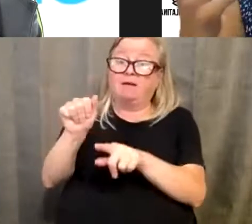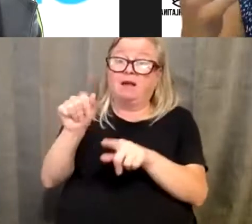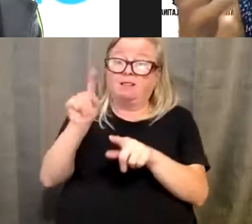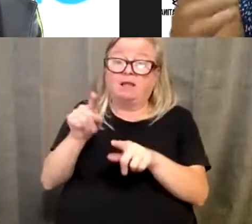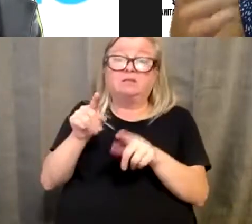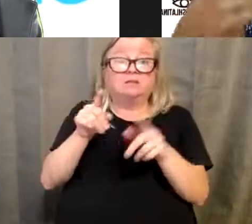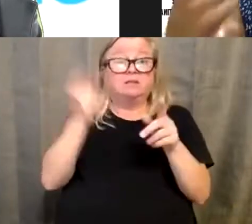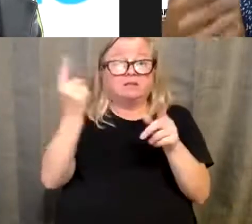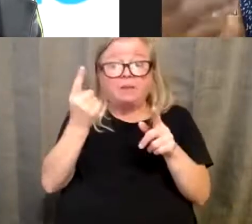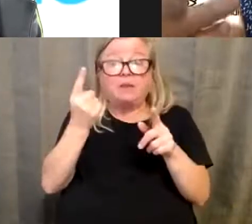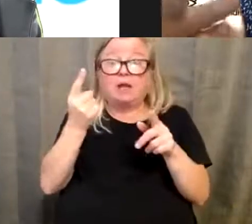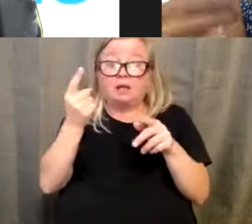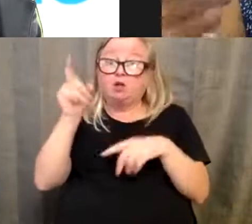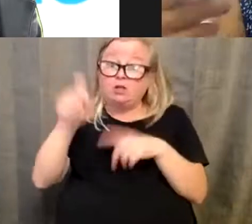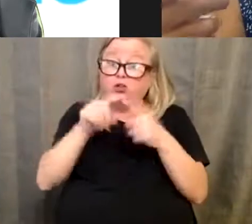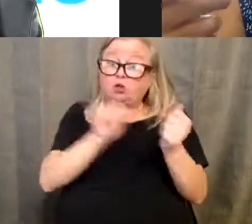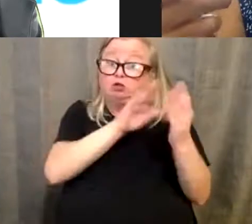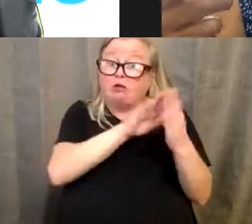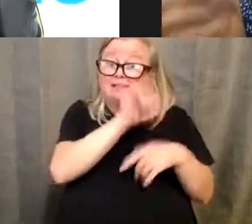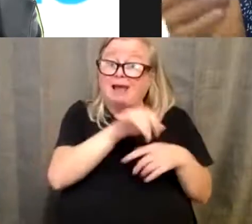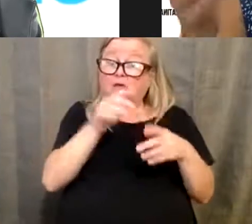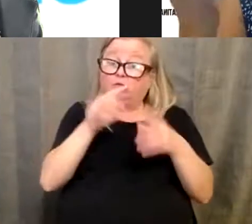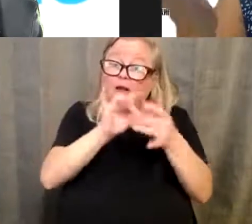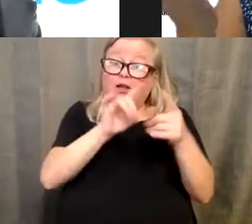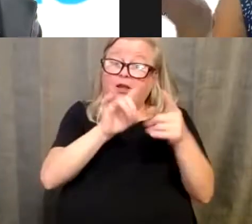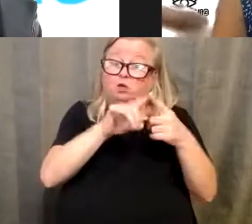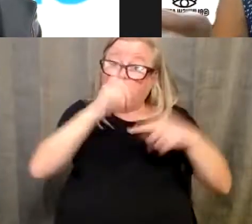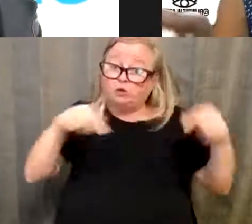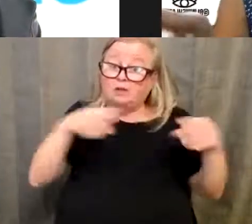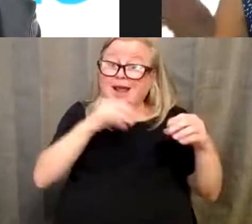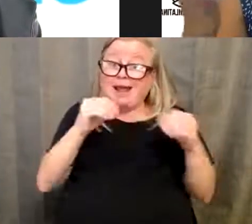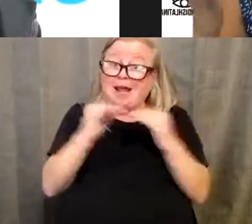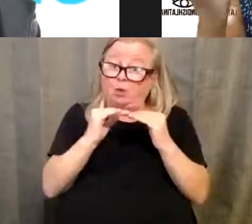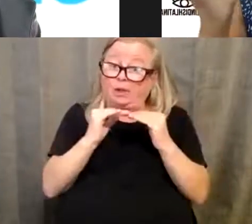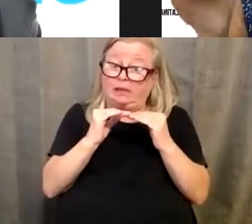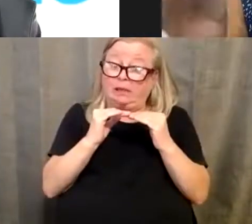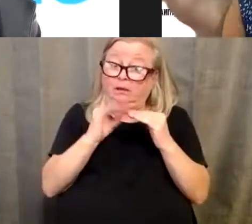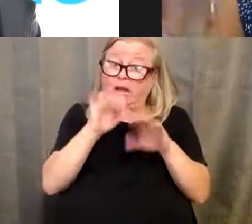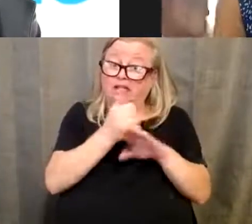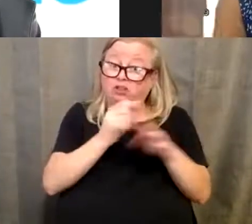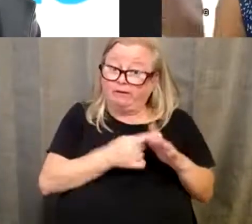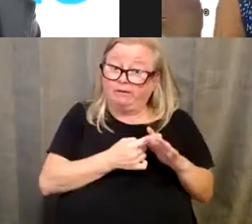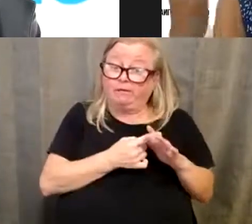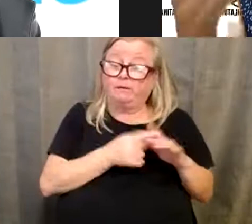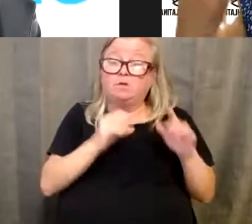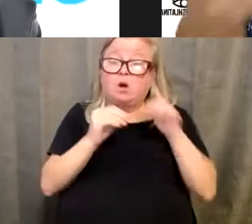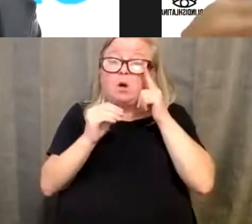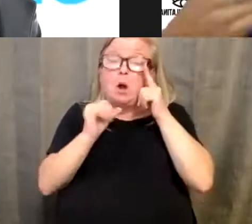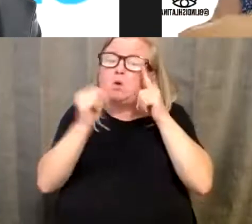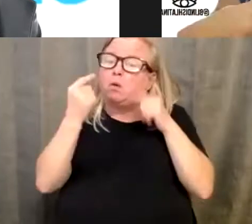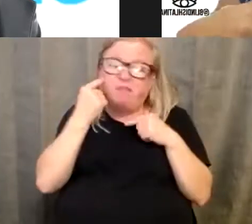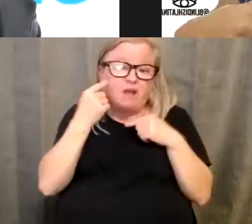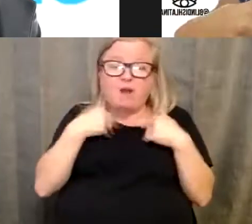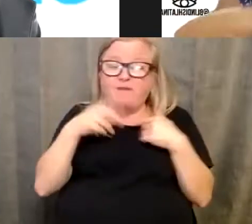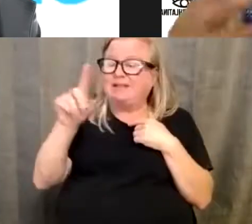really something that needs to be addressed in diversity and equity initiatives. But I don't think that there's a data-driven